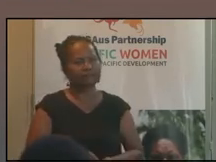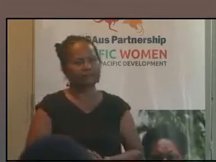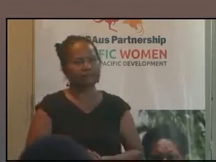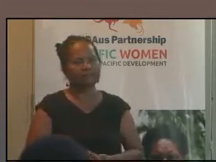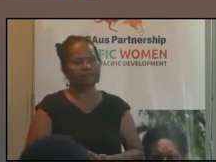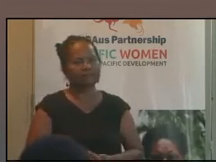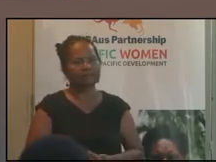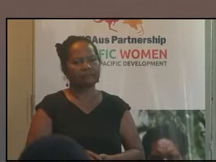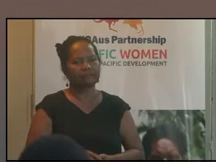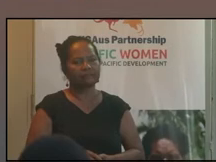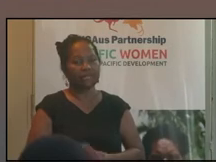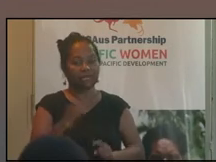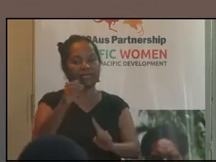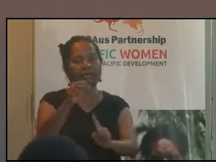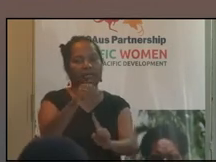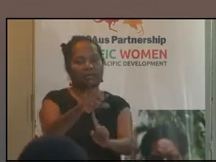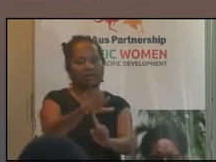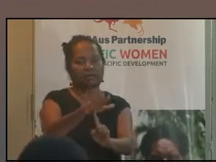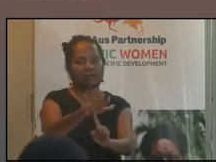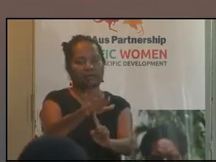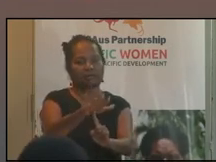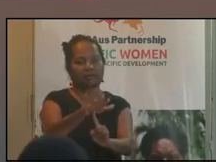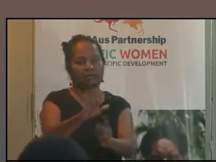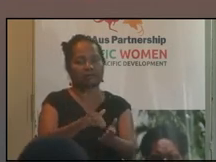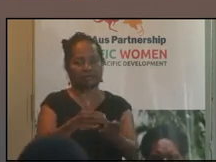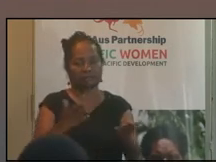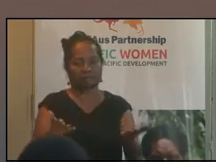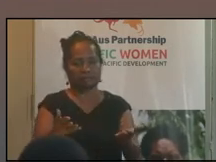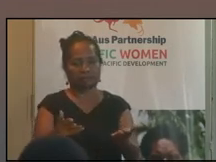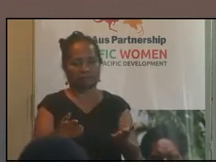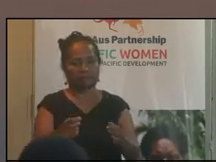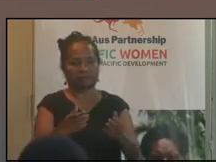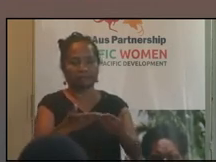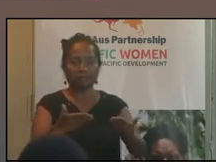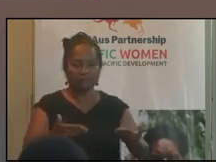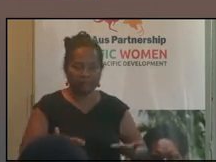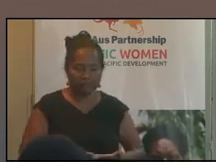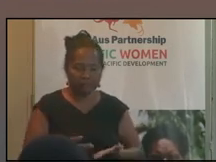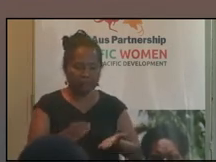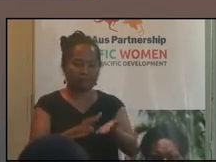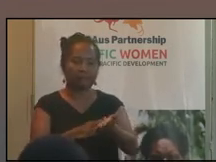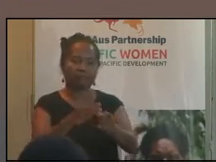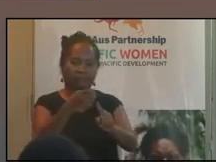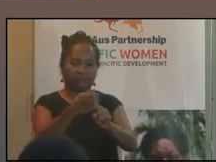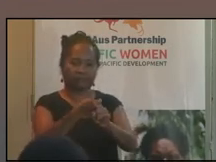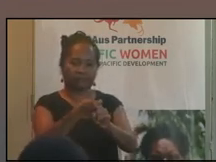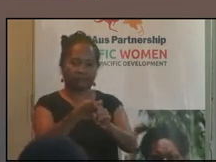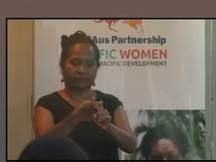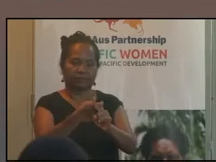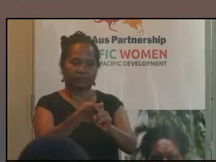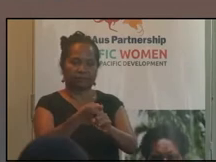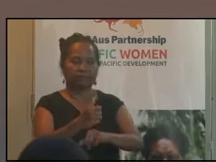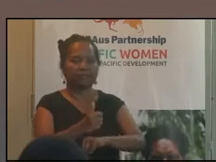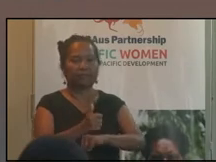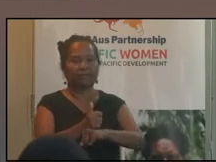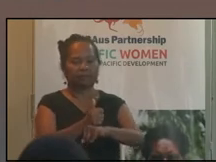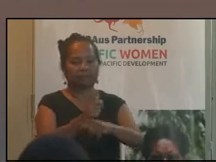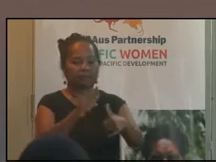And particularly on the importance of the existing provisions under the MKA Act that allowed